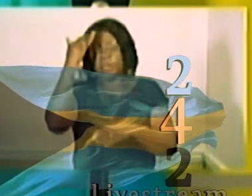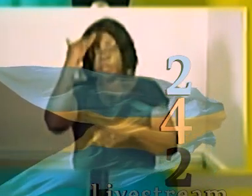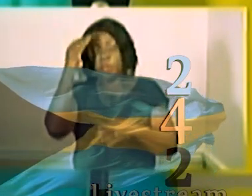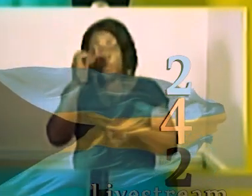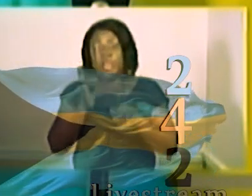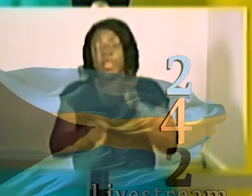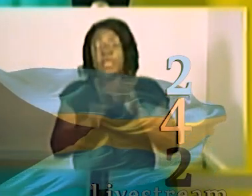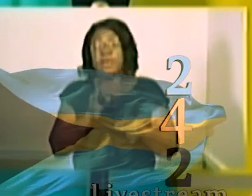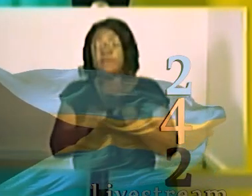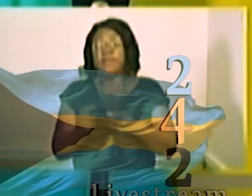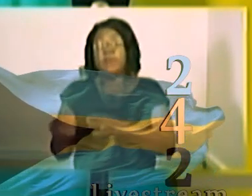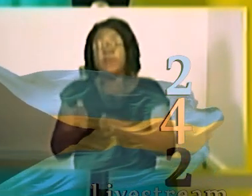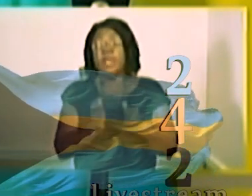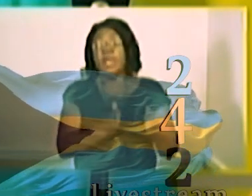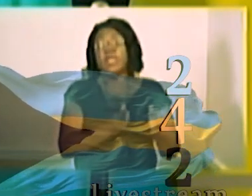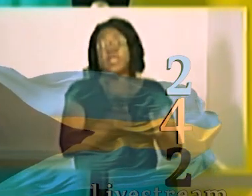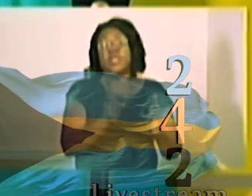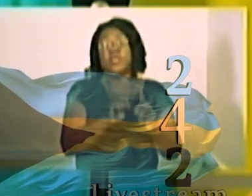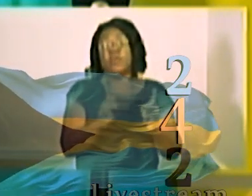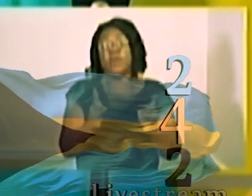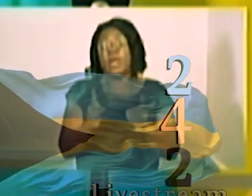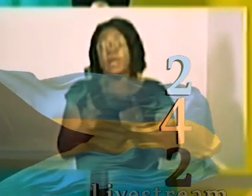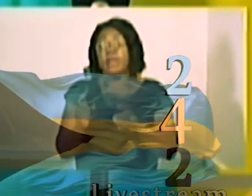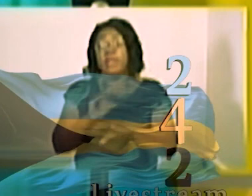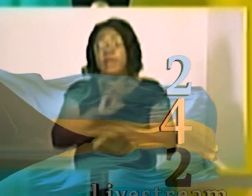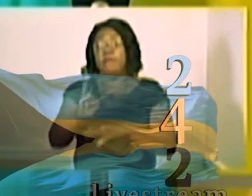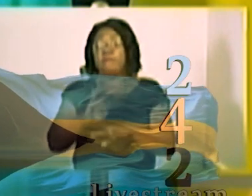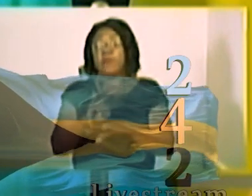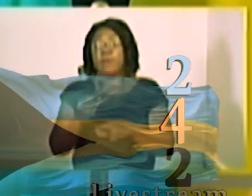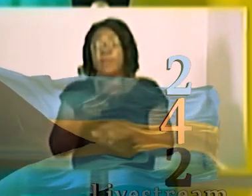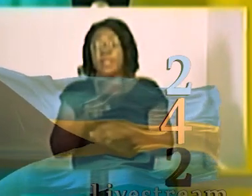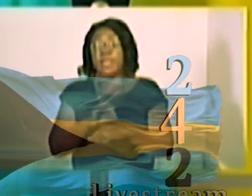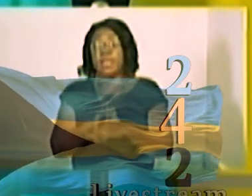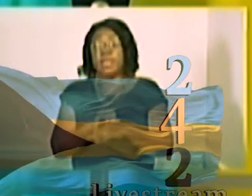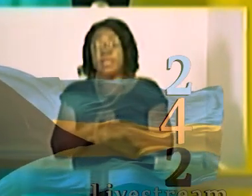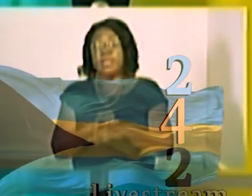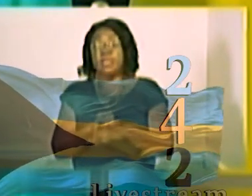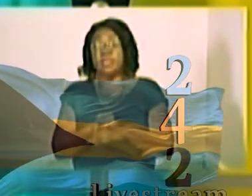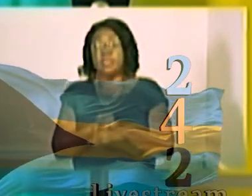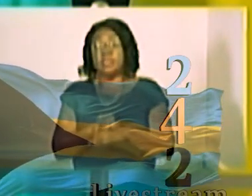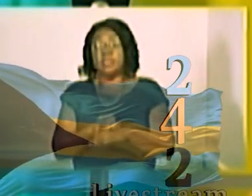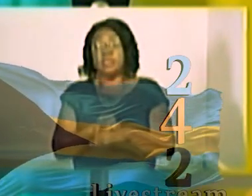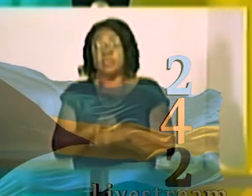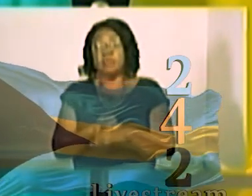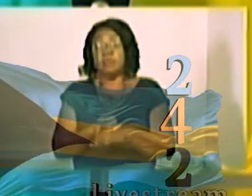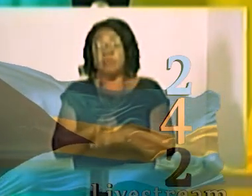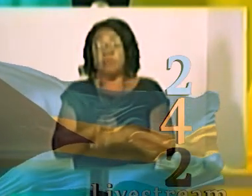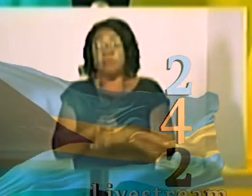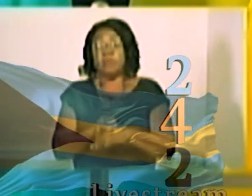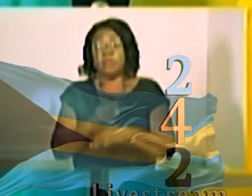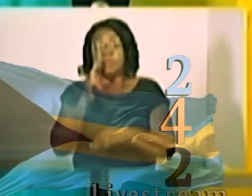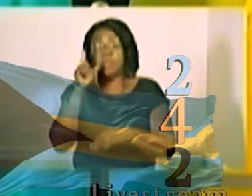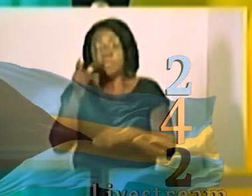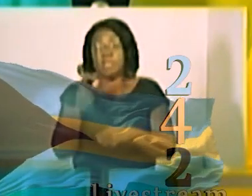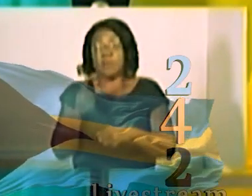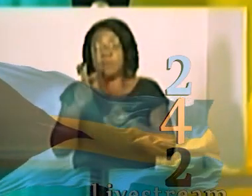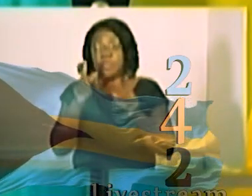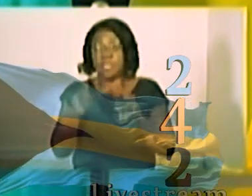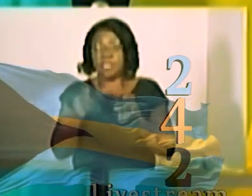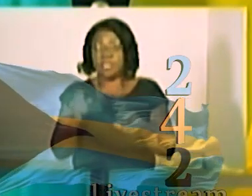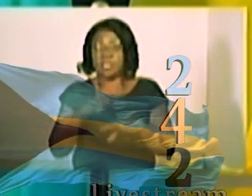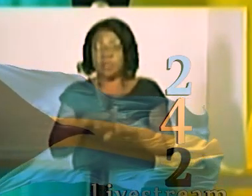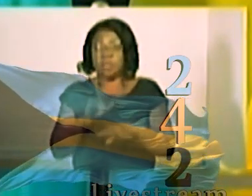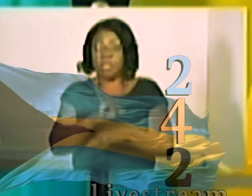to provide family islands with the gear needed to test cases on the island, if only to expedite the lab testing that needs to be done